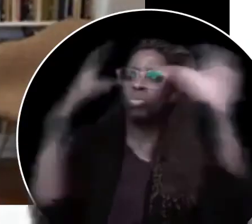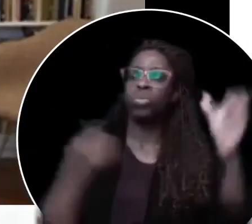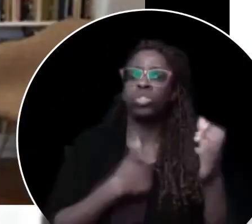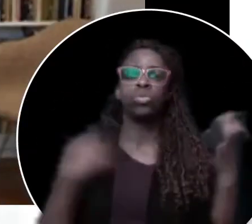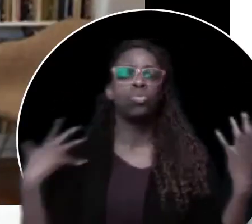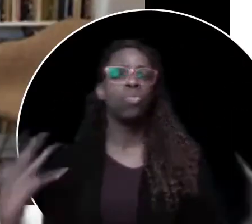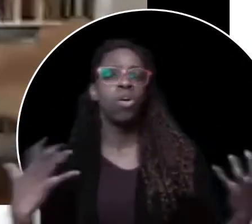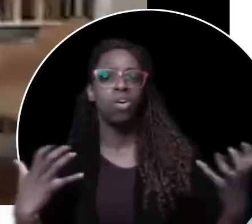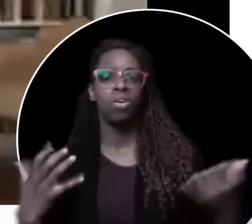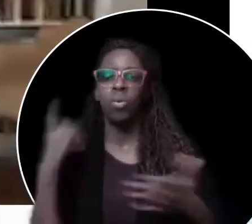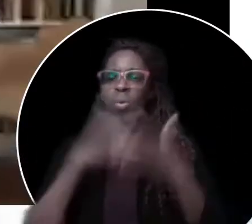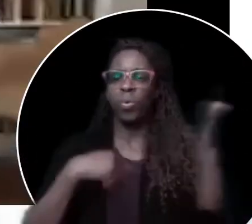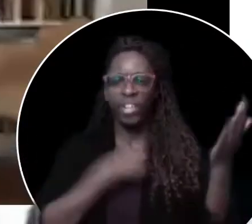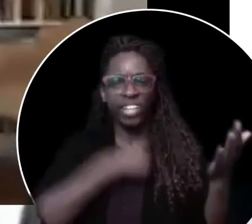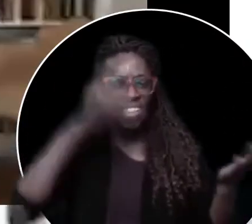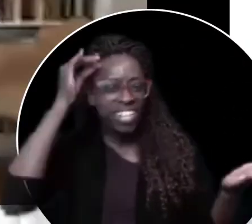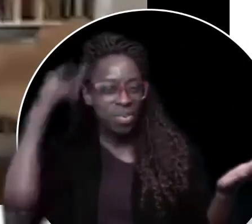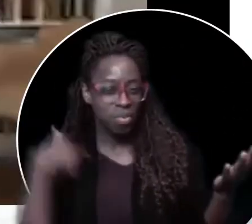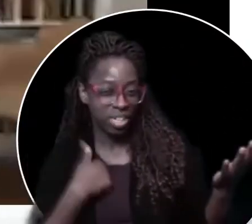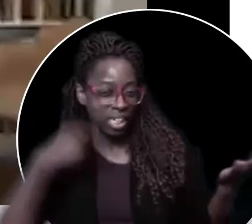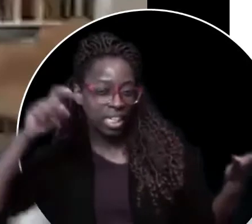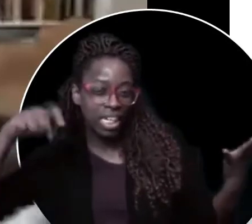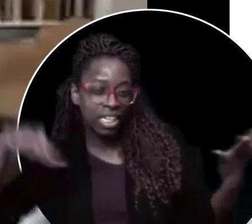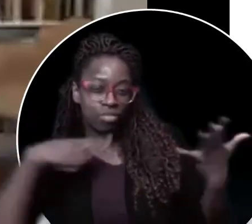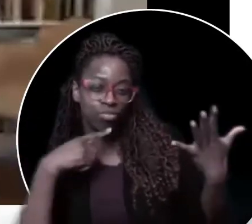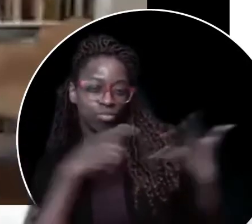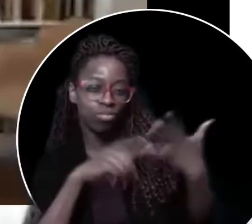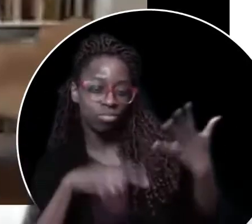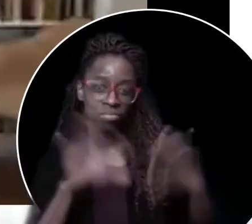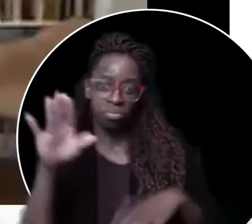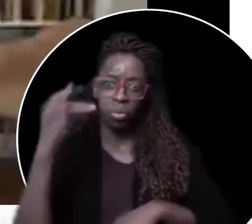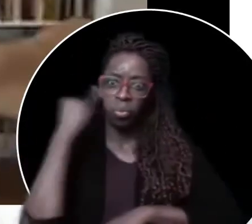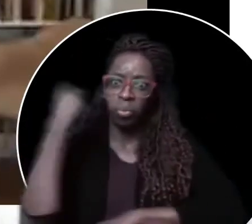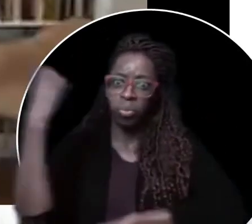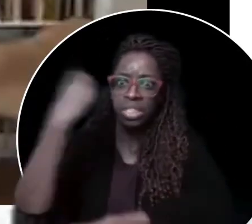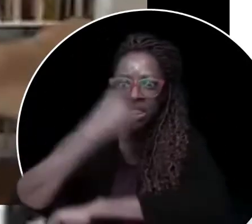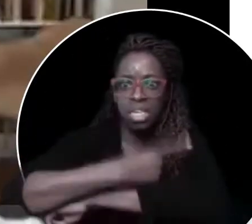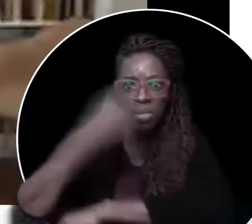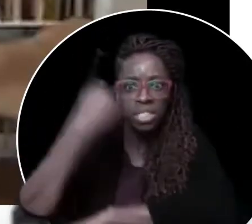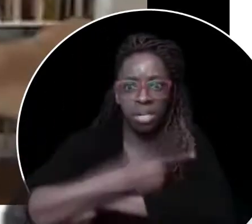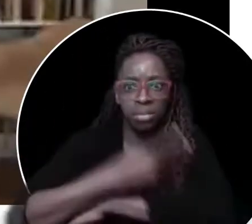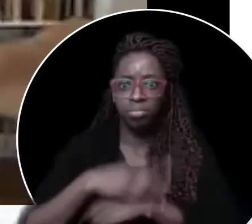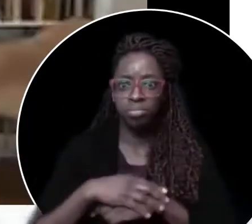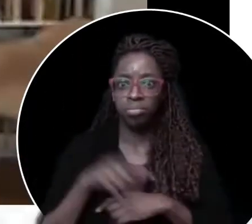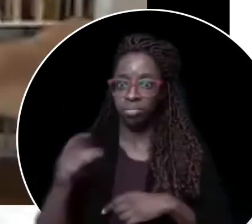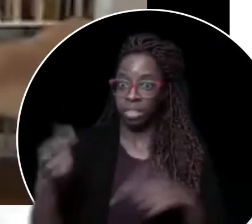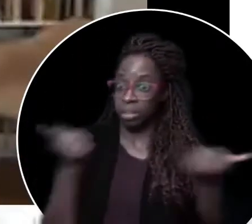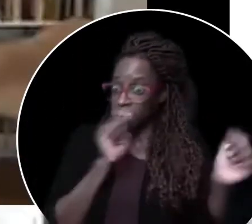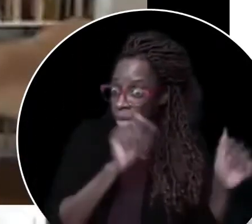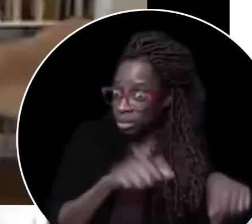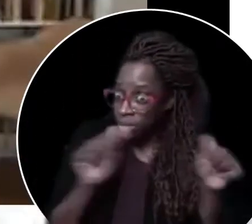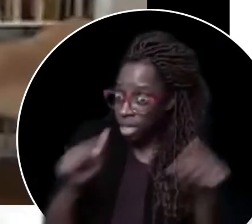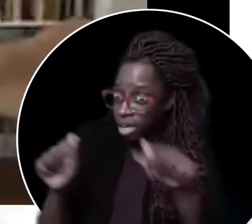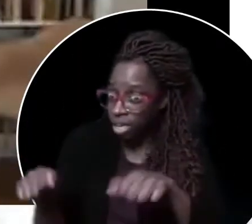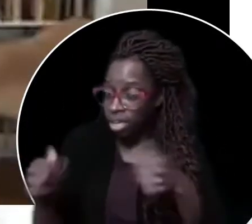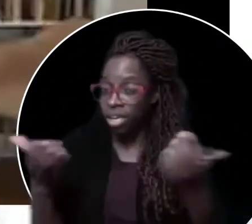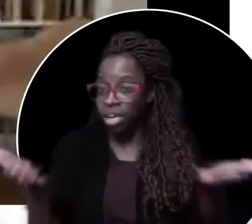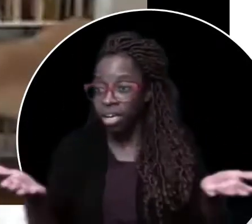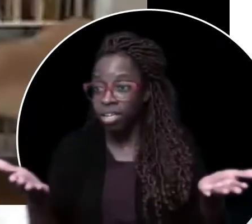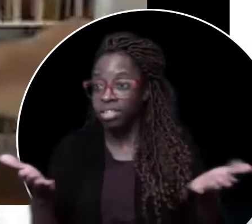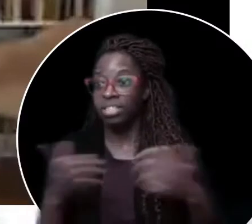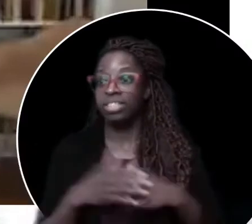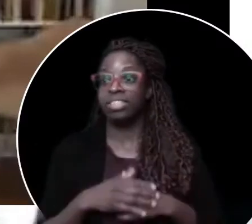day there's the possibility that it will be an important a part of